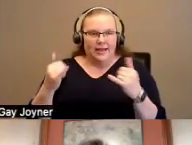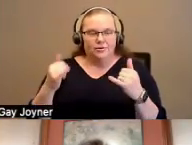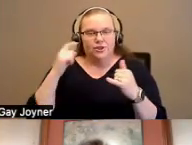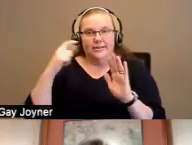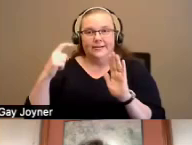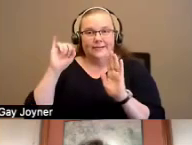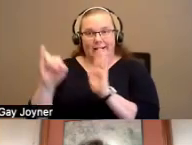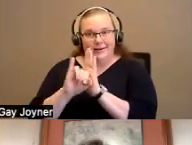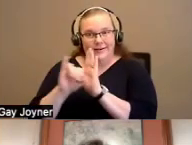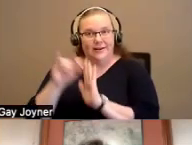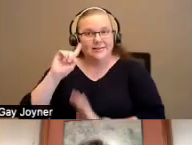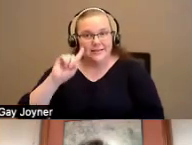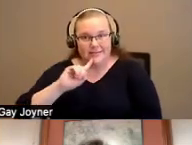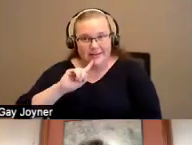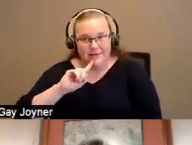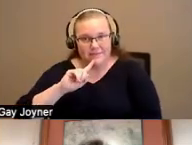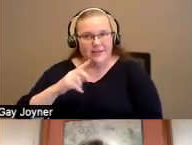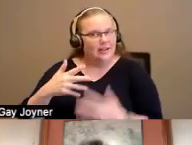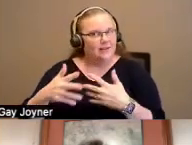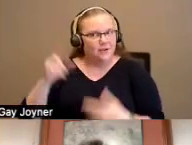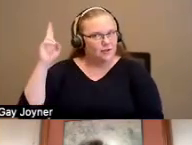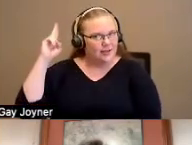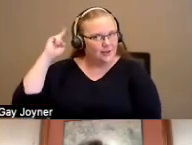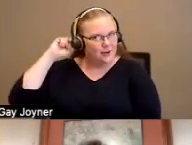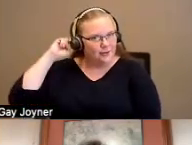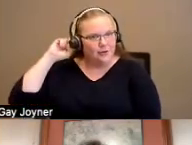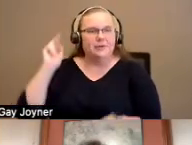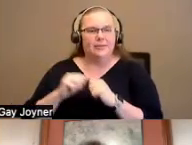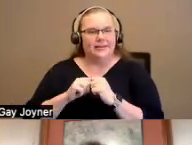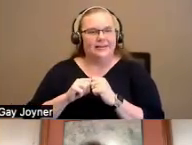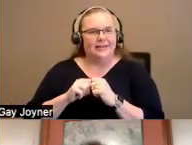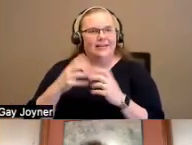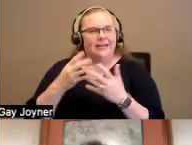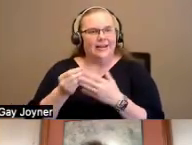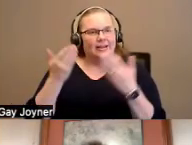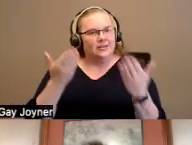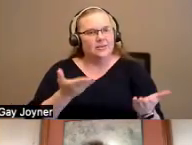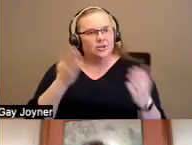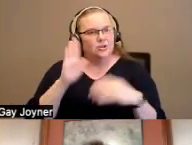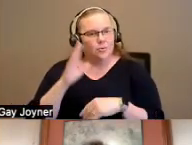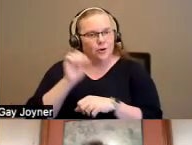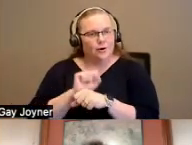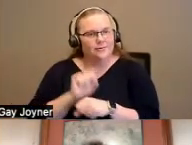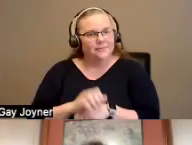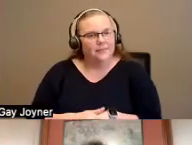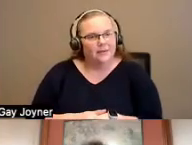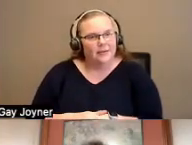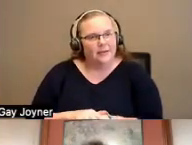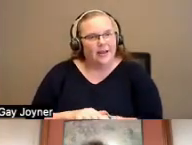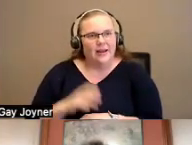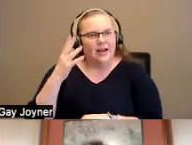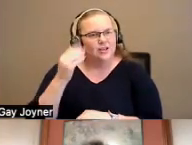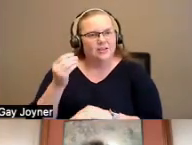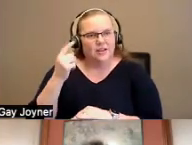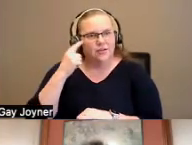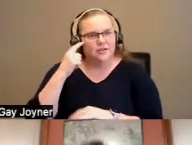But now she identifies as deaf, even though she has a cochlear implant, and this is her work.